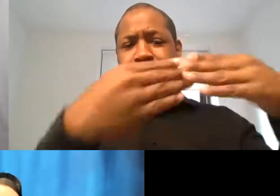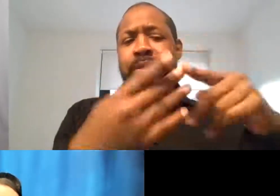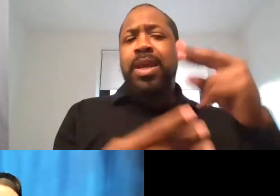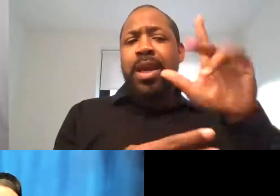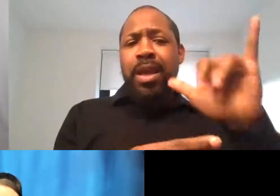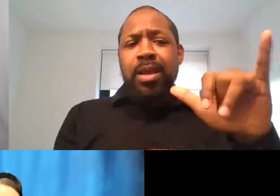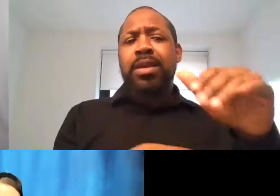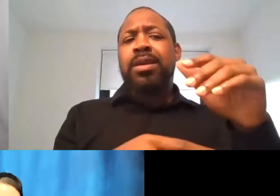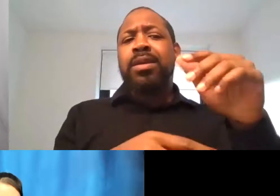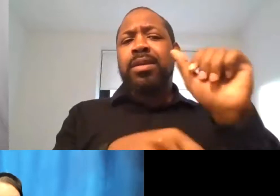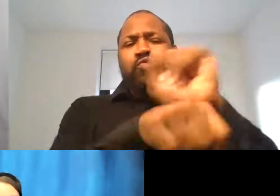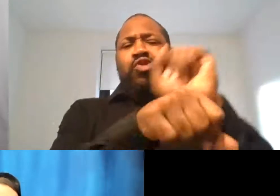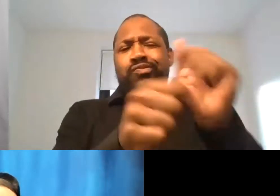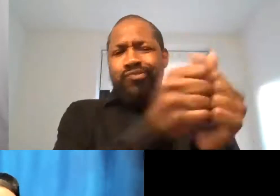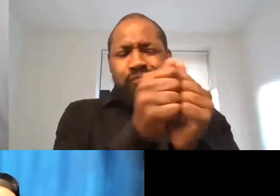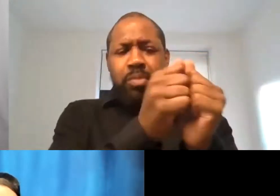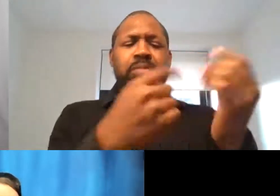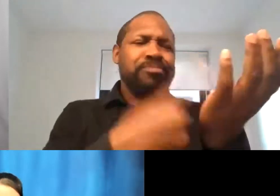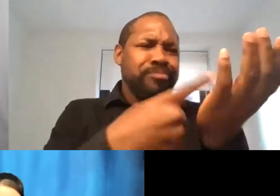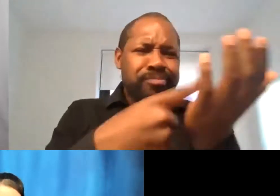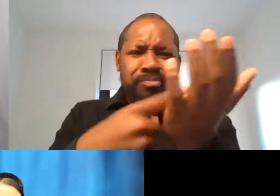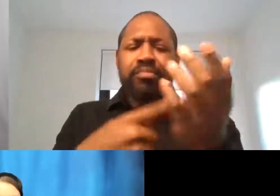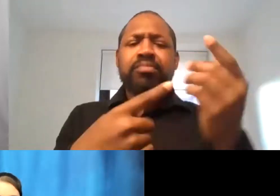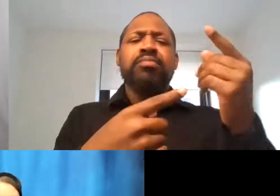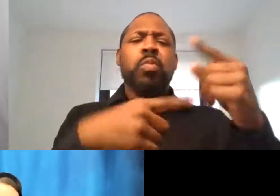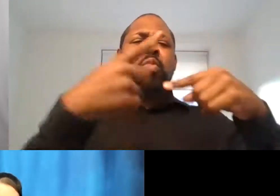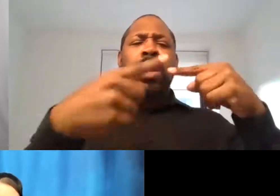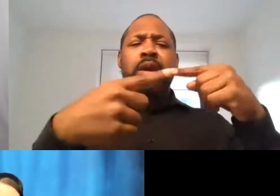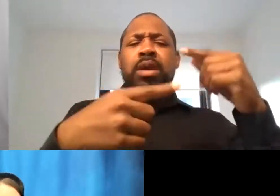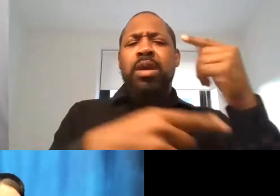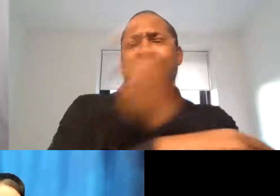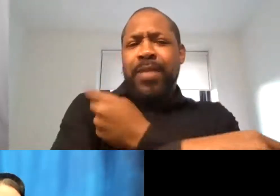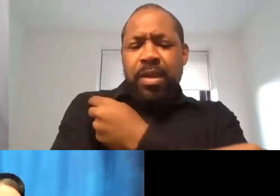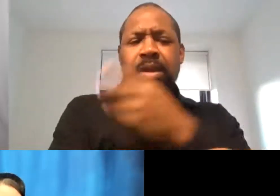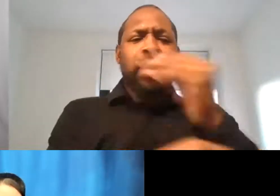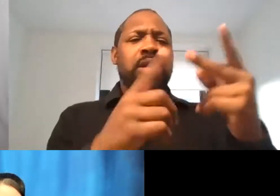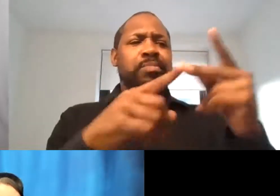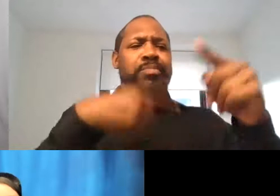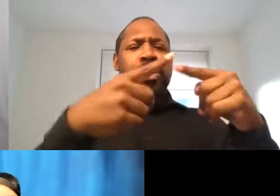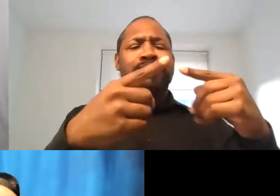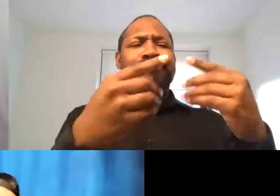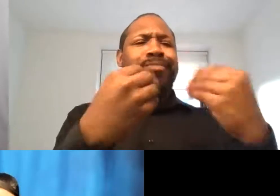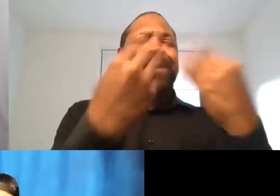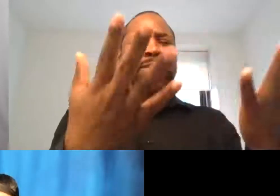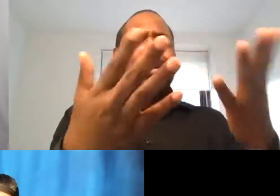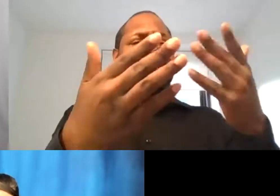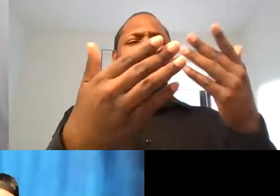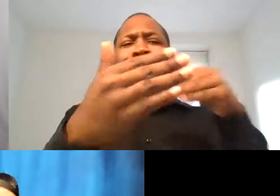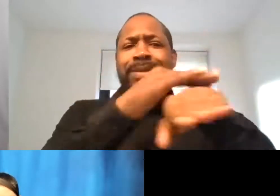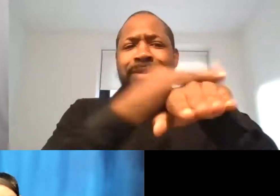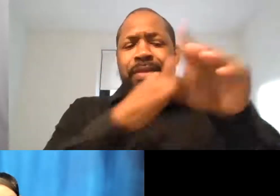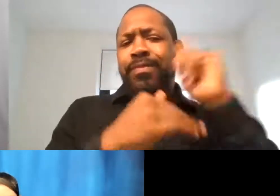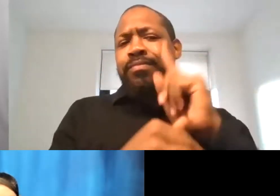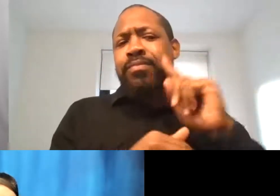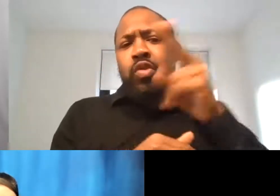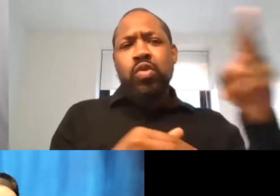and Bethany and Lindsay and Holly. We've been having a lot of discussion, particularly around vaccination